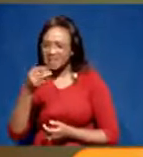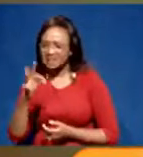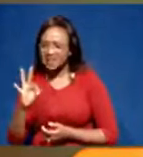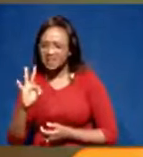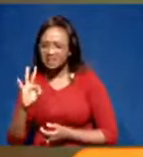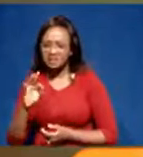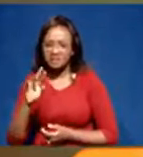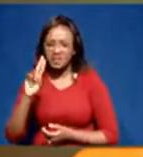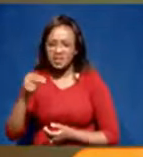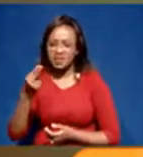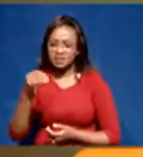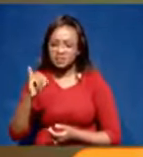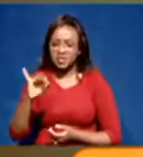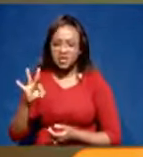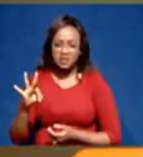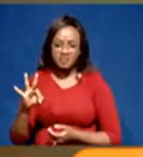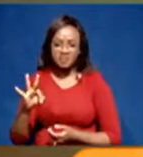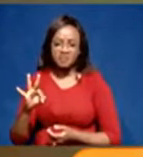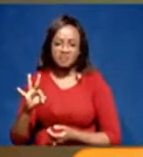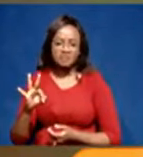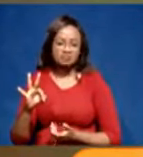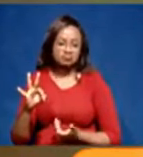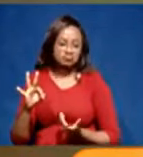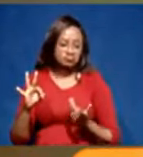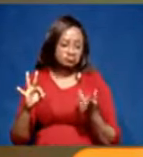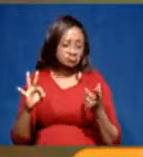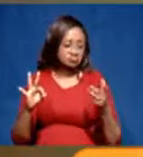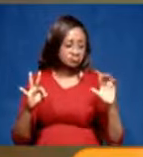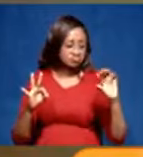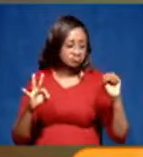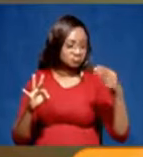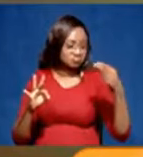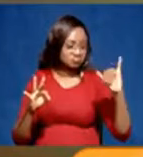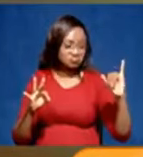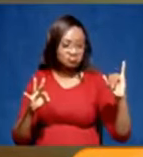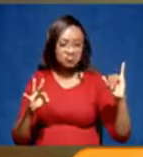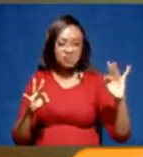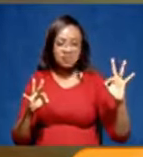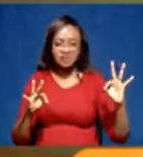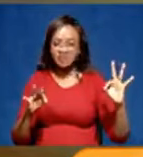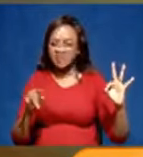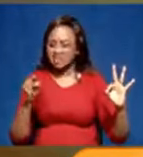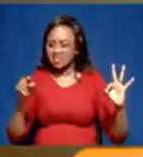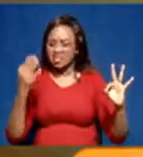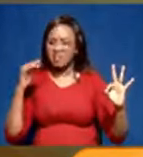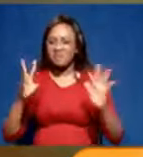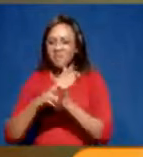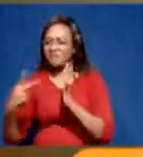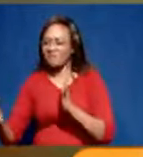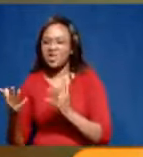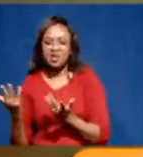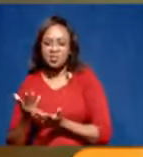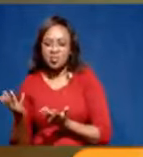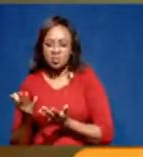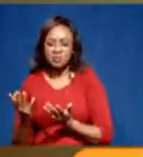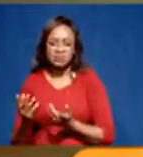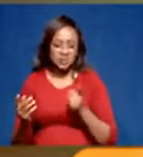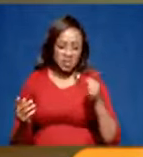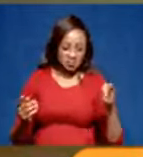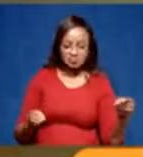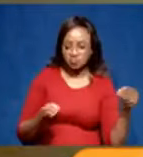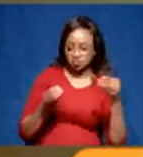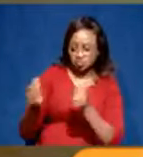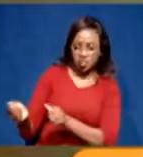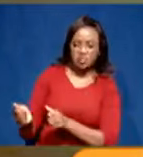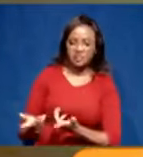that we are now phasing out now with this new fund. What was not working then that SHIF now comes in to solve? In other words, what